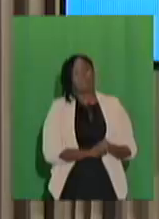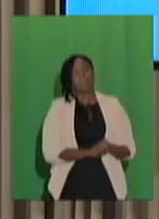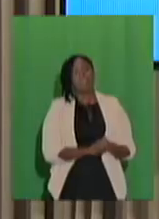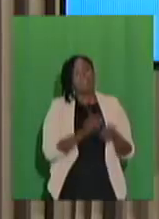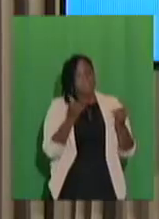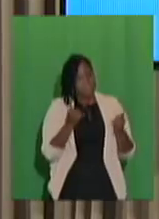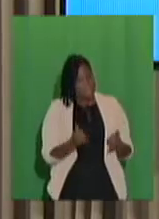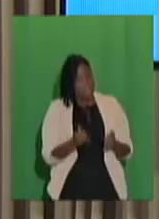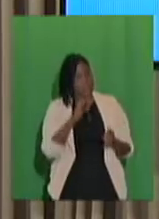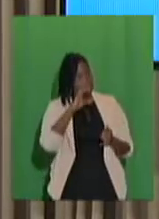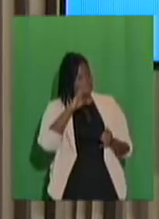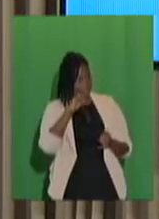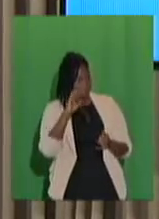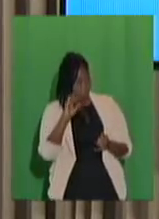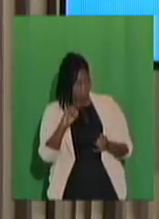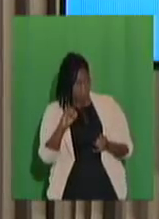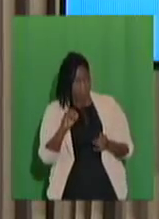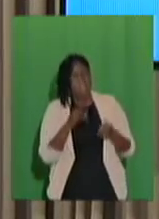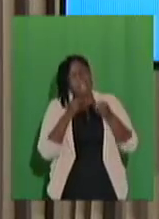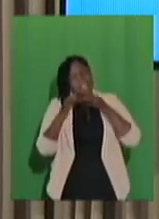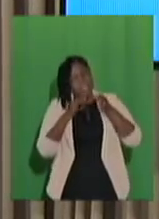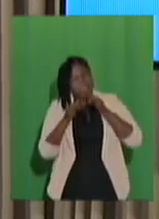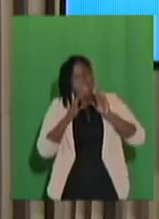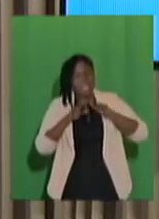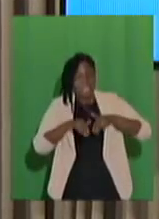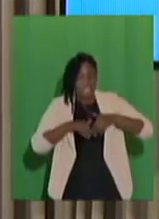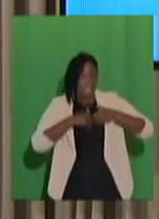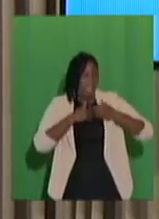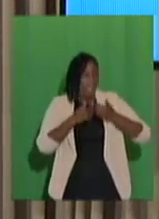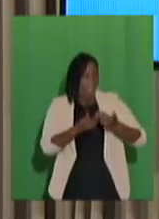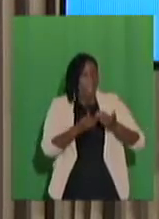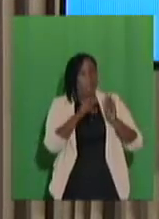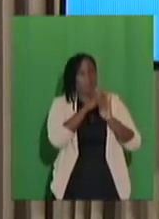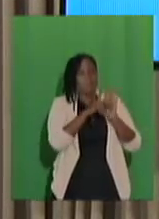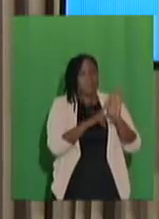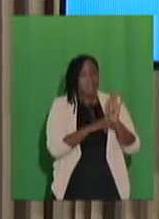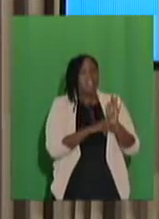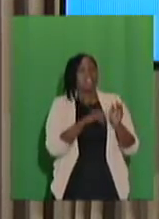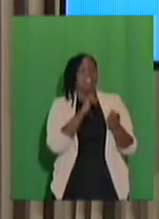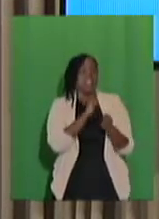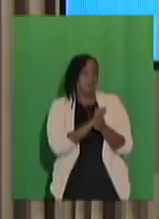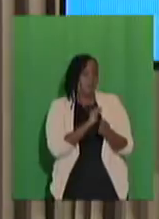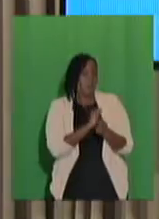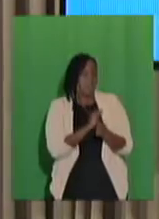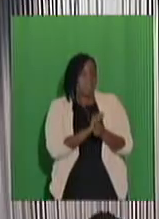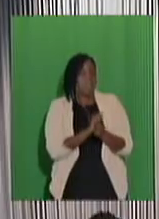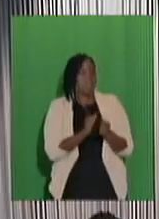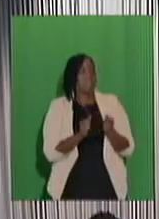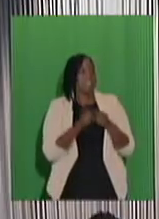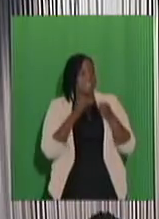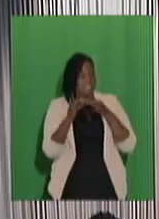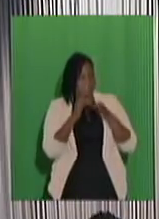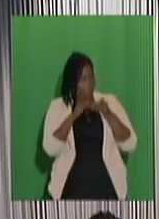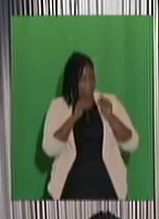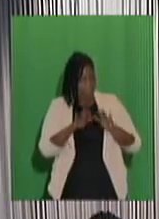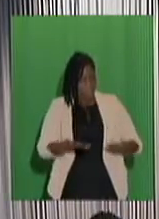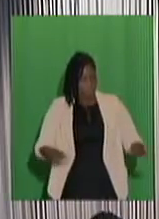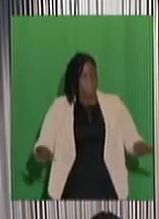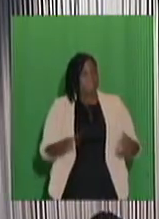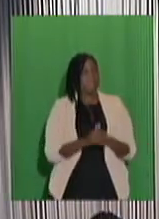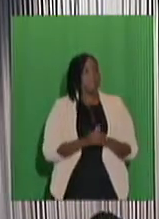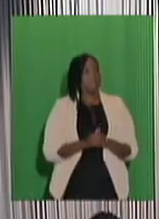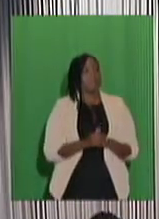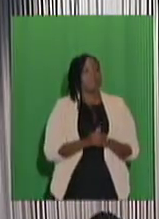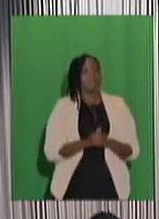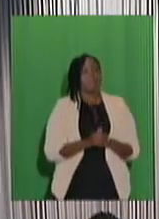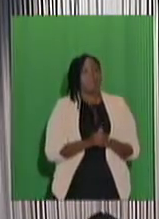officer will explain the operations of that policy and speak to the fact of children. Okay, so in terms